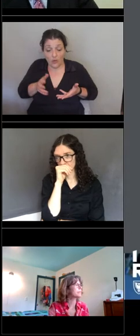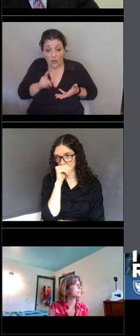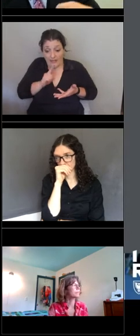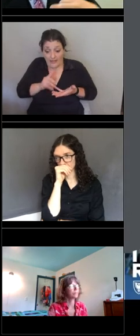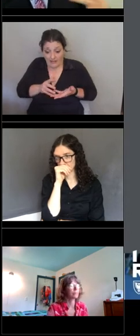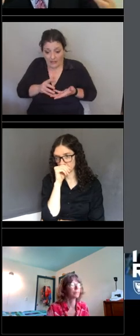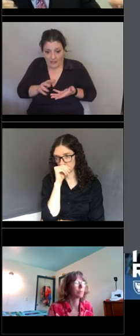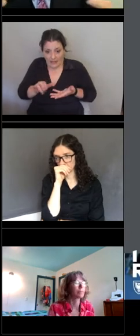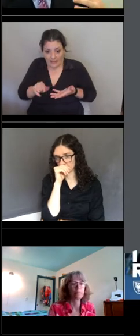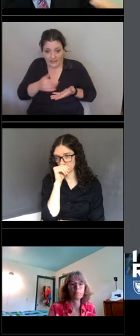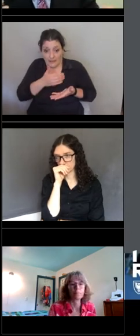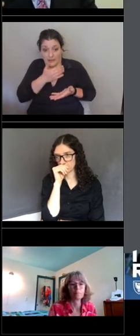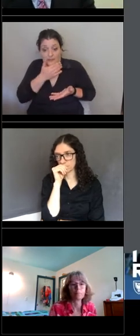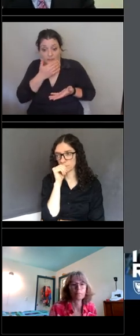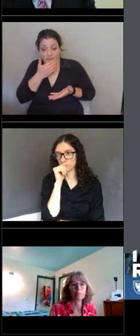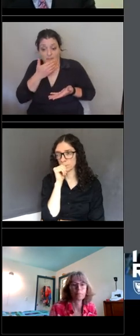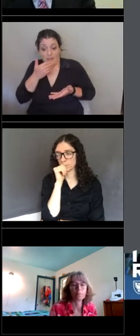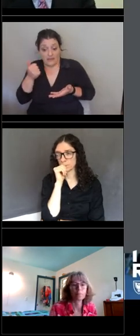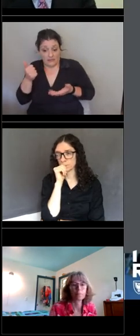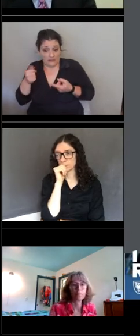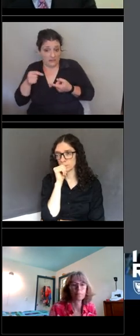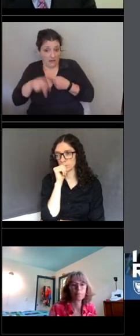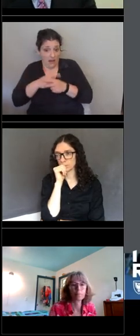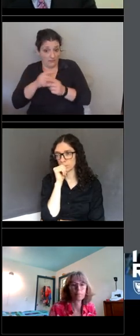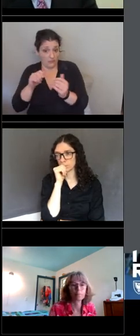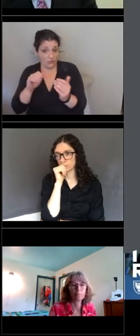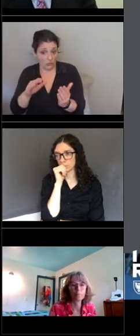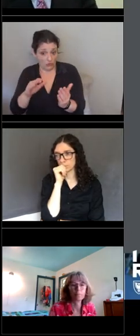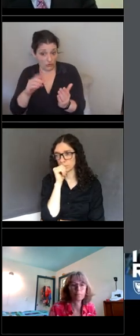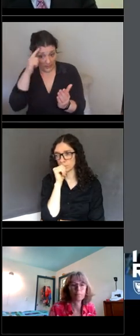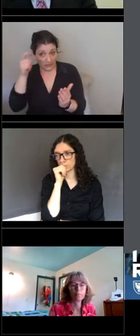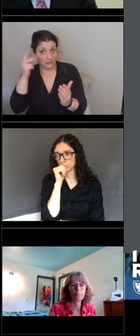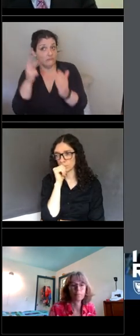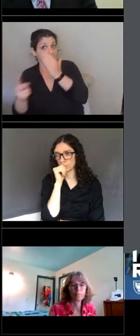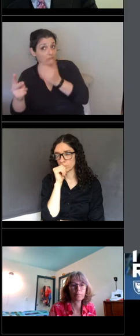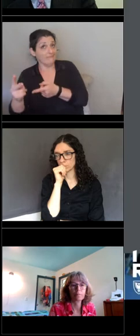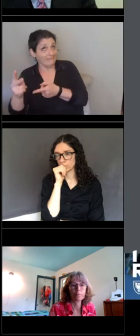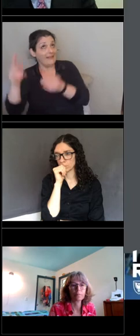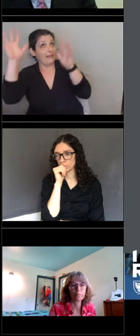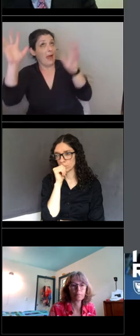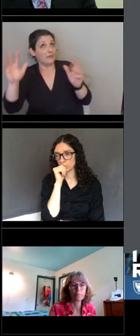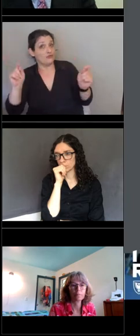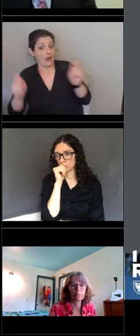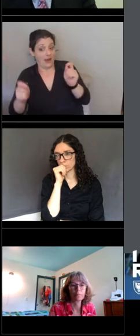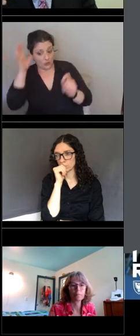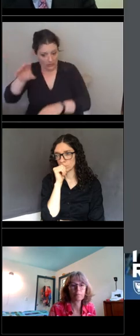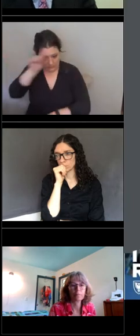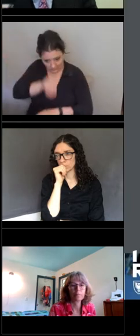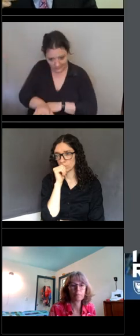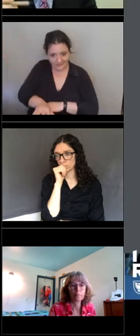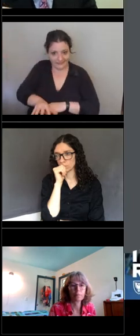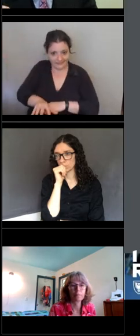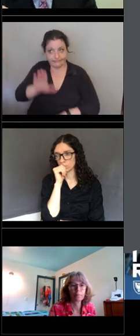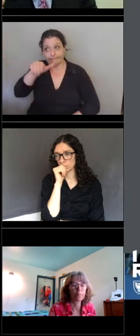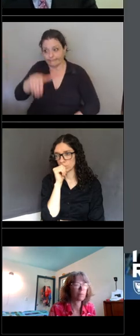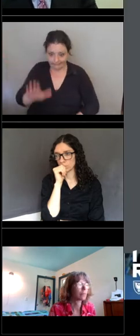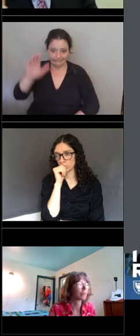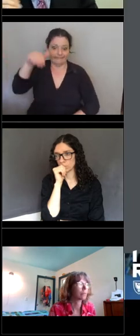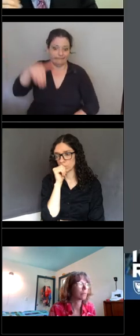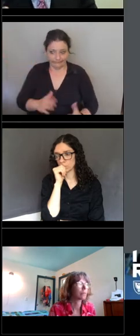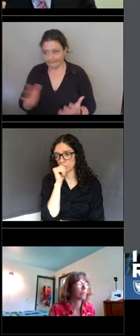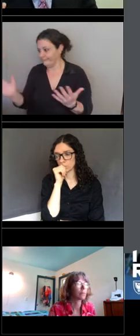these fluctuations that we're going to encounter because of climate change. So although I didn't find a lot of actions, I was like, at least at the bare